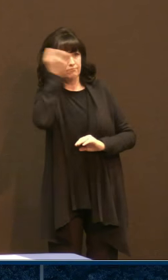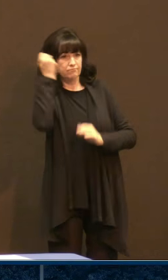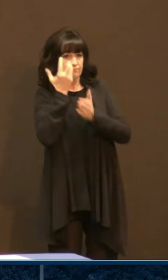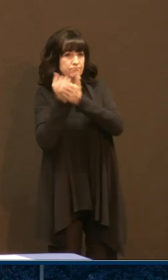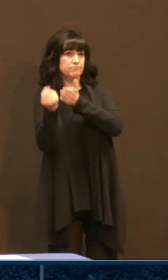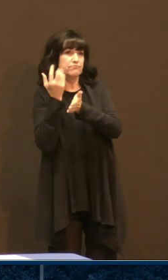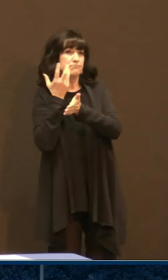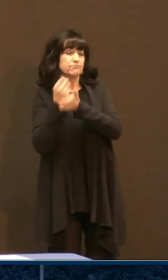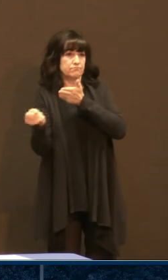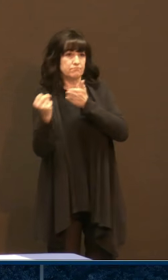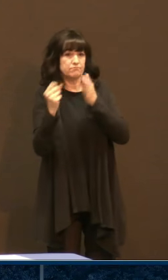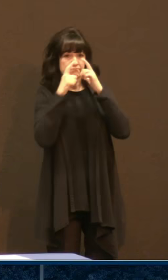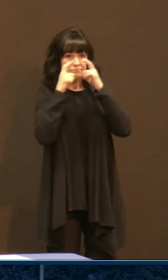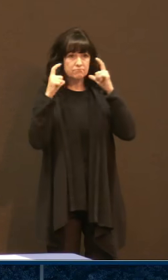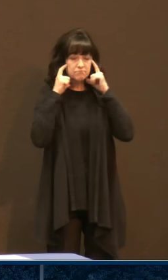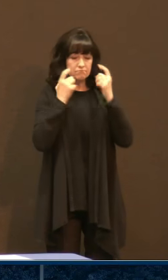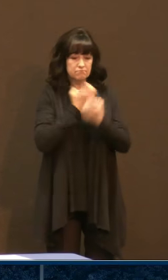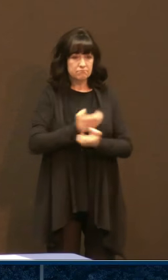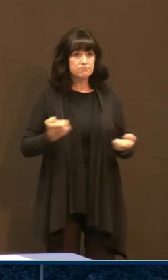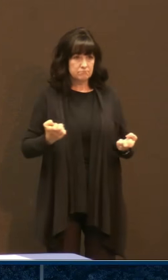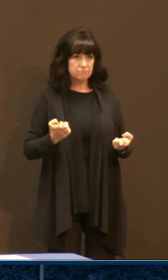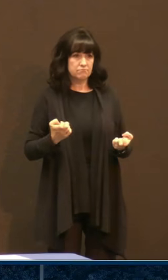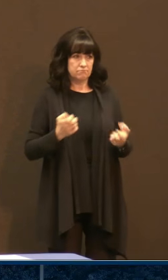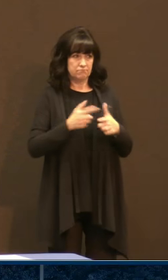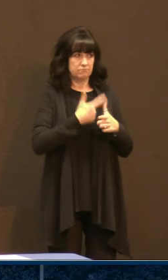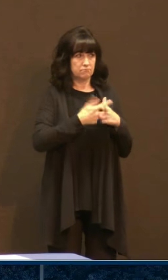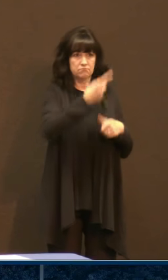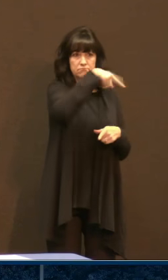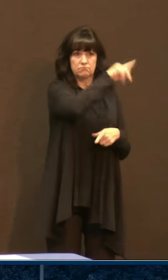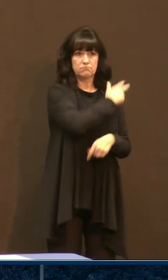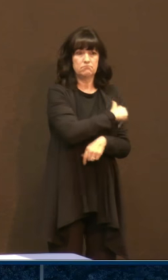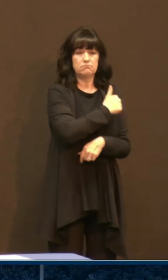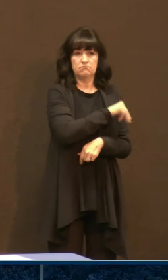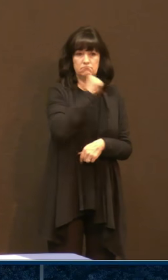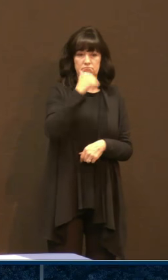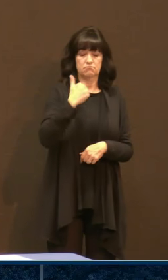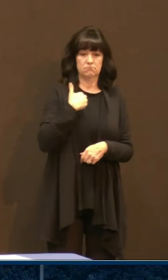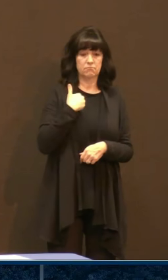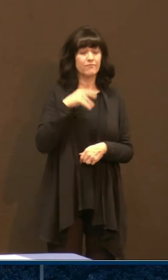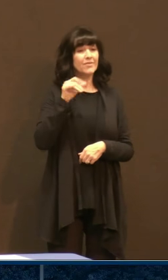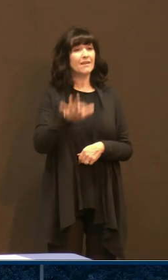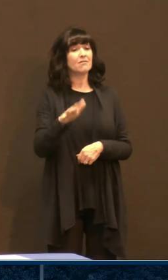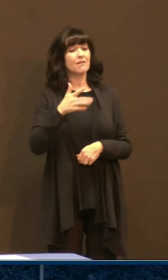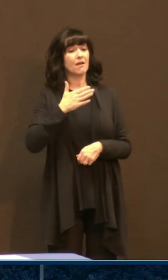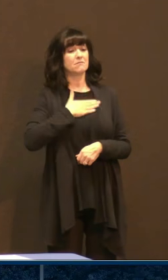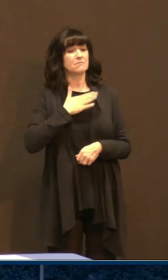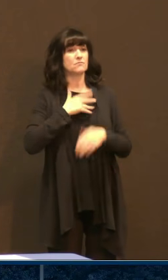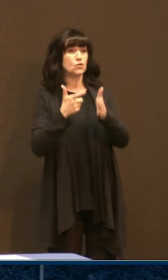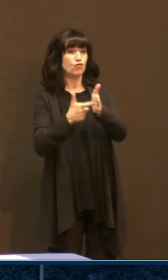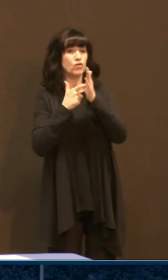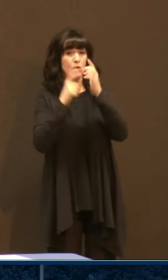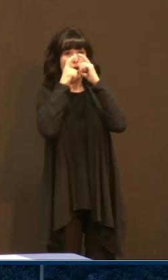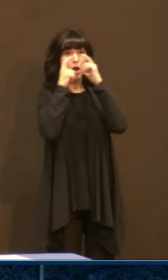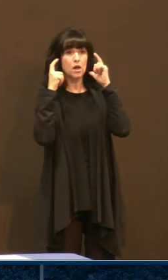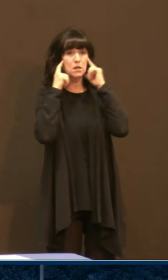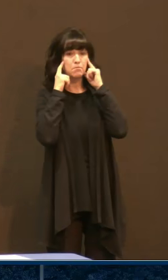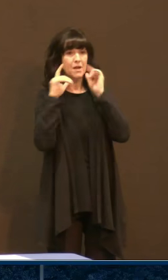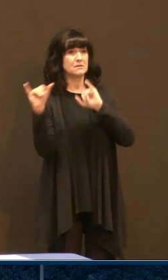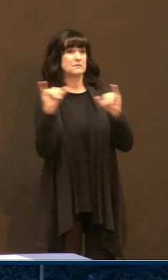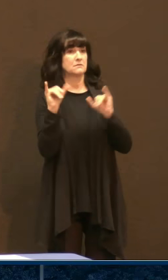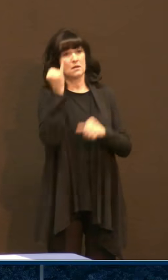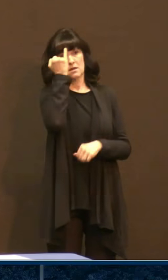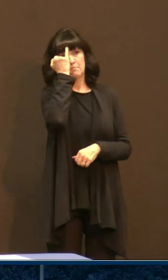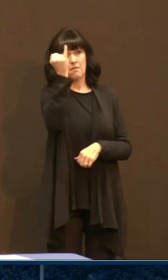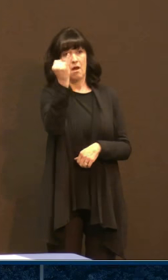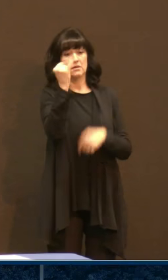new requirement isn't a medical grade mask, but we do want to help